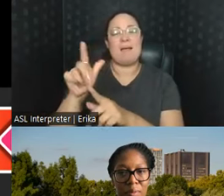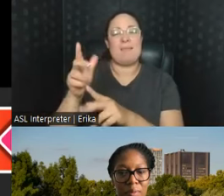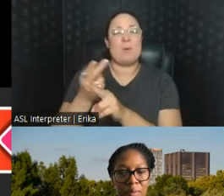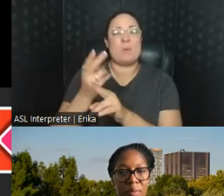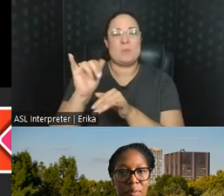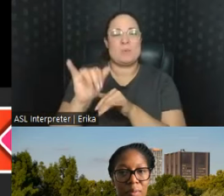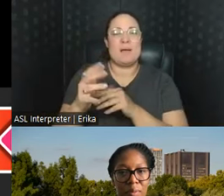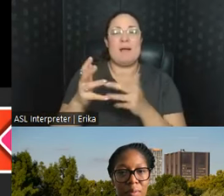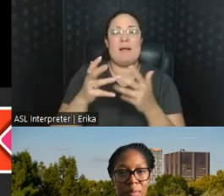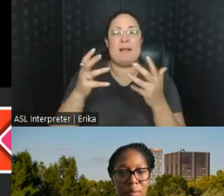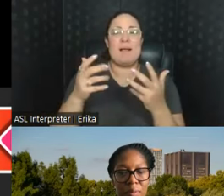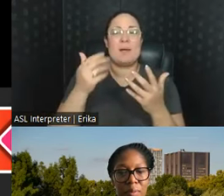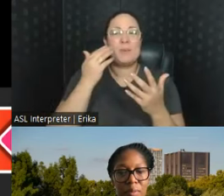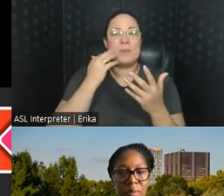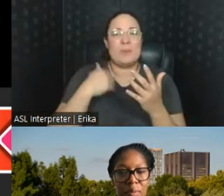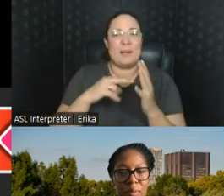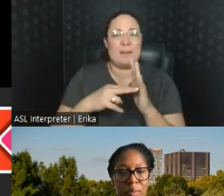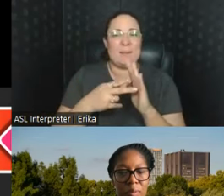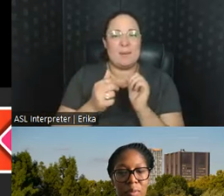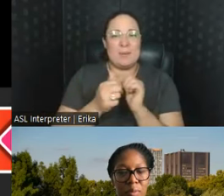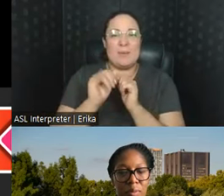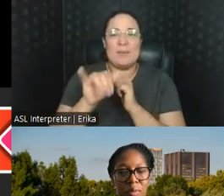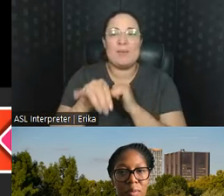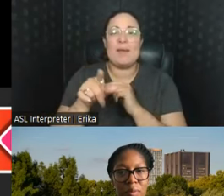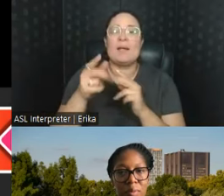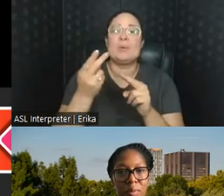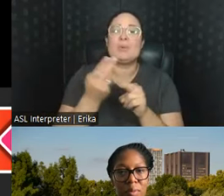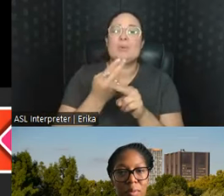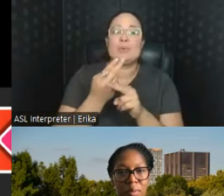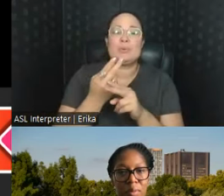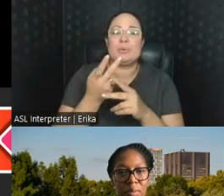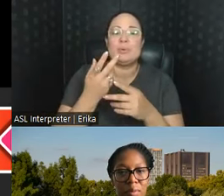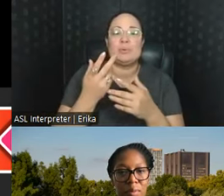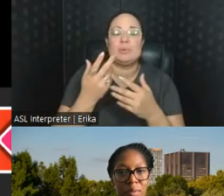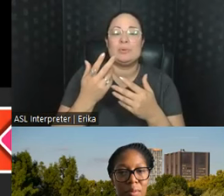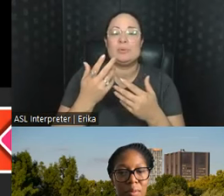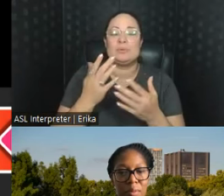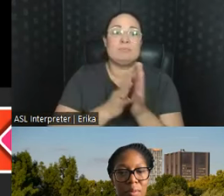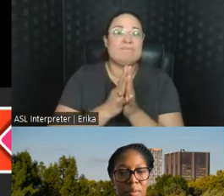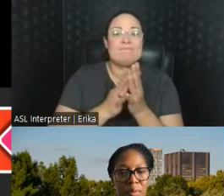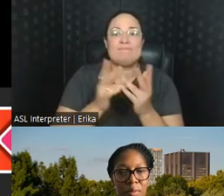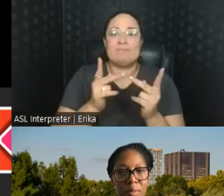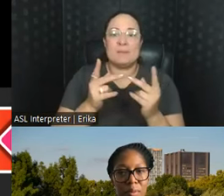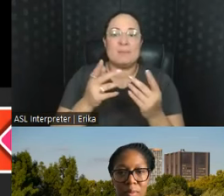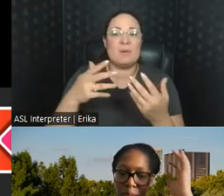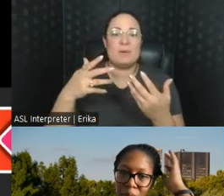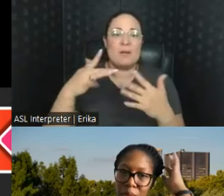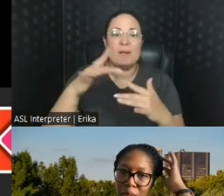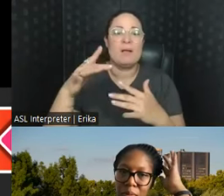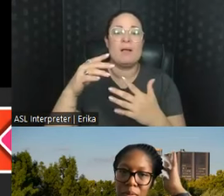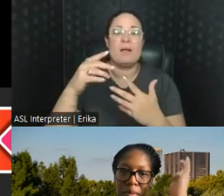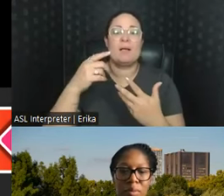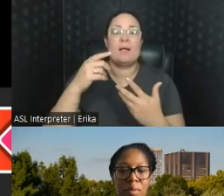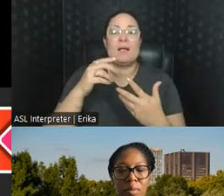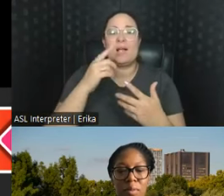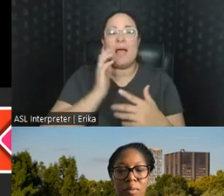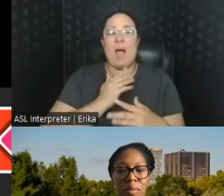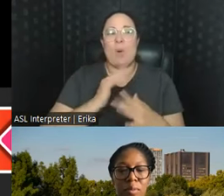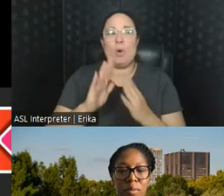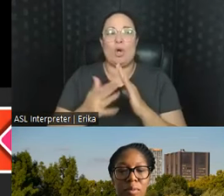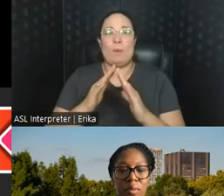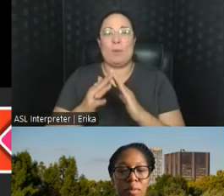of get where I'm going at with this. It's used sensationally, right? And so it's throwing our whole community under the bus for